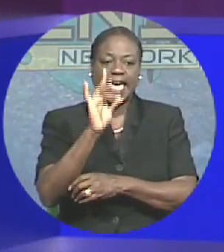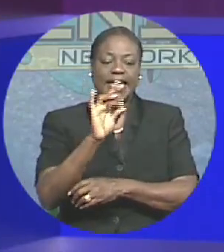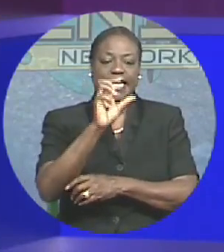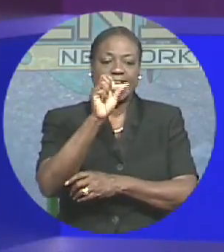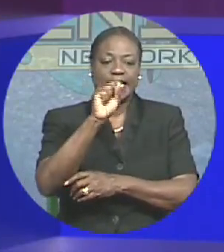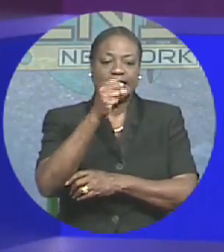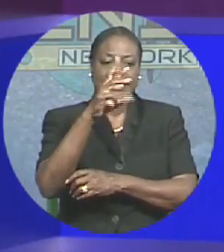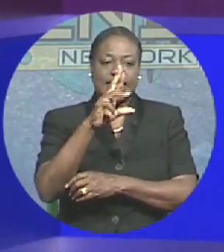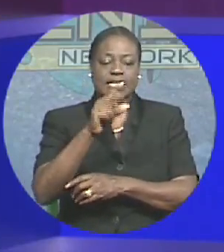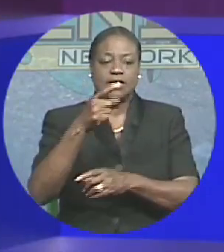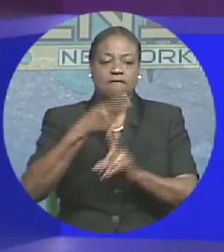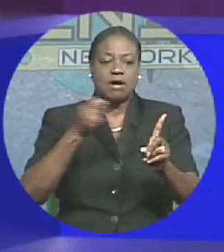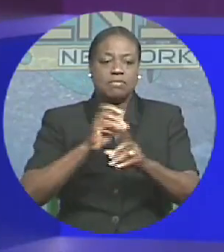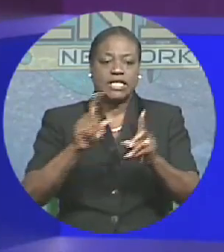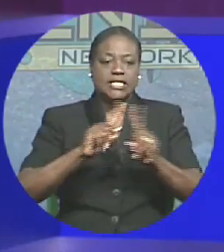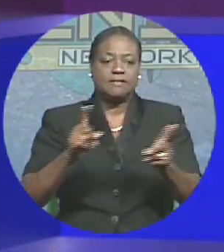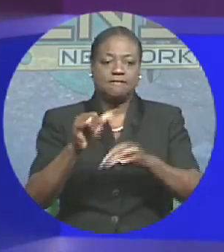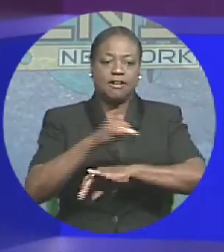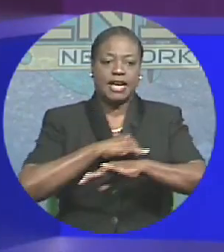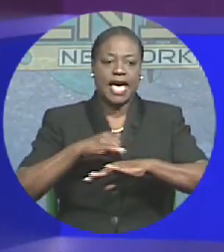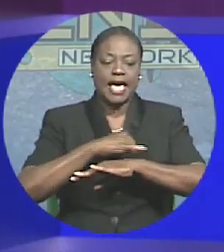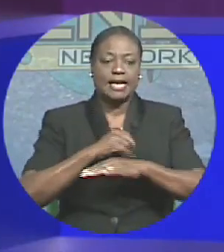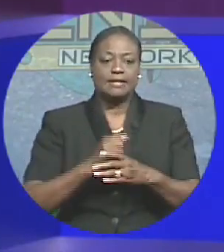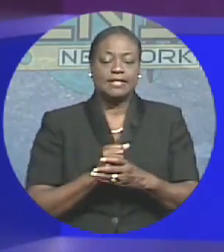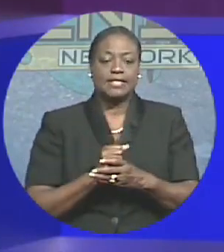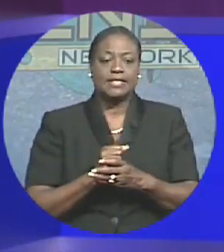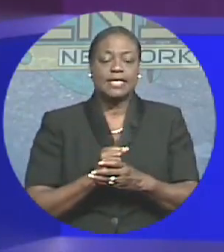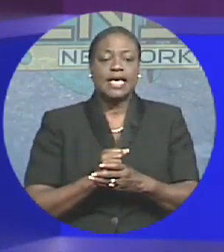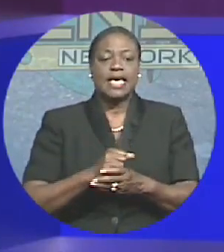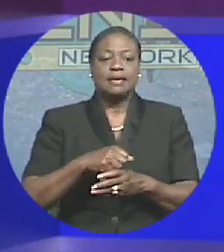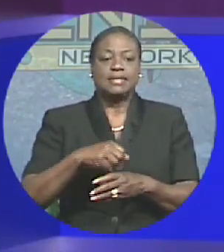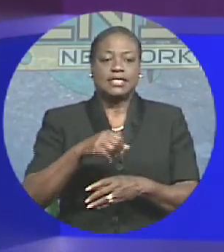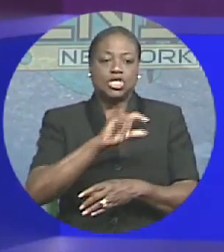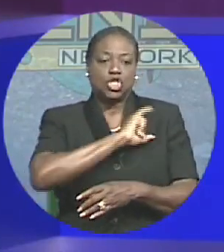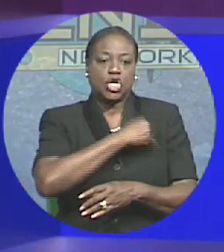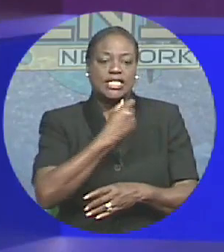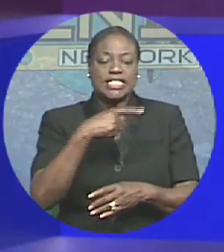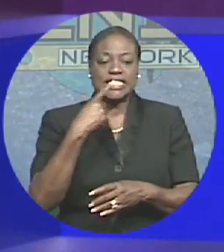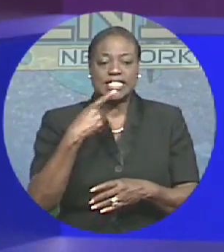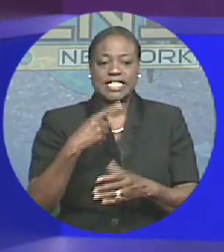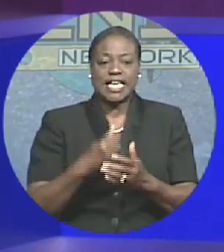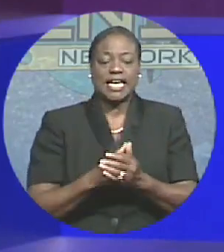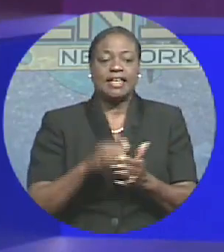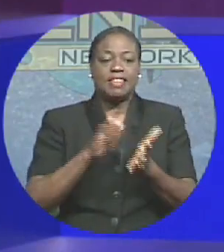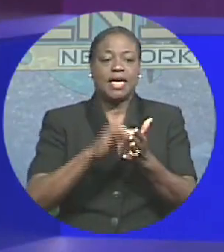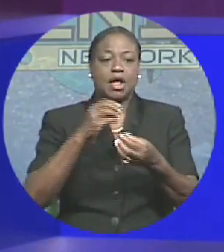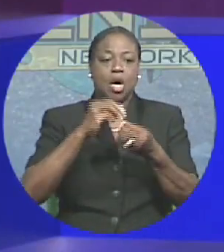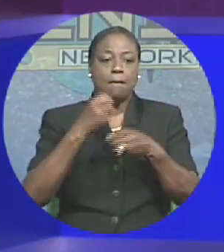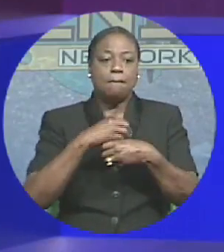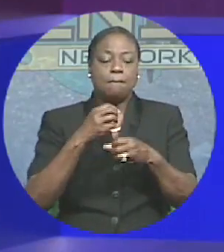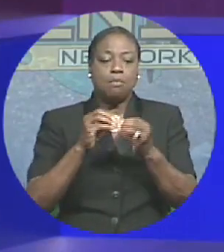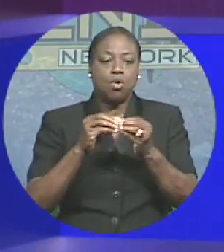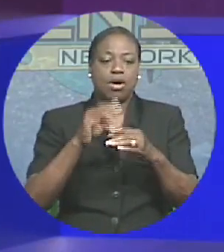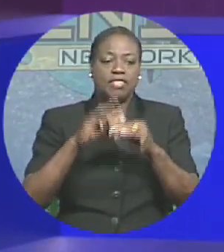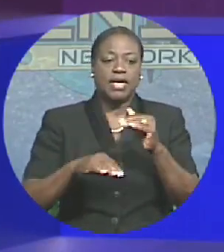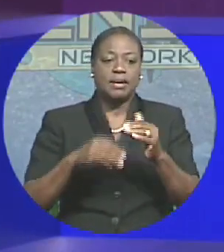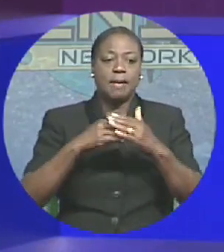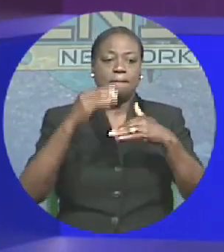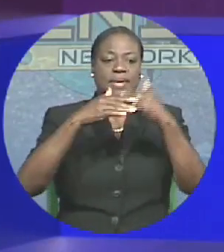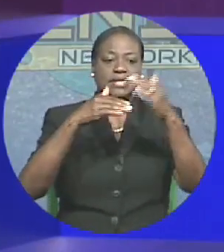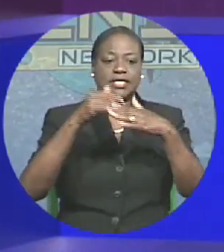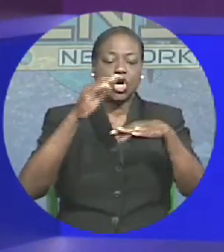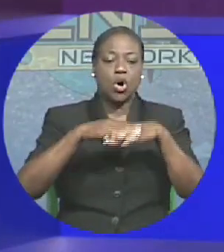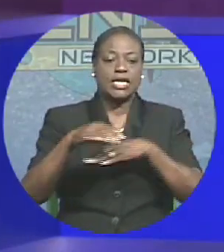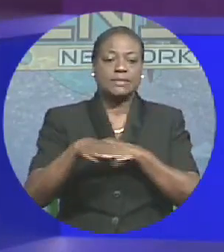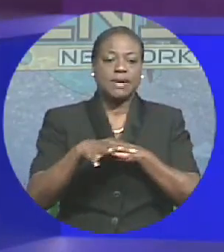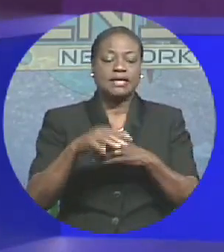Abaco. From its inception, Mr. Johnson says the show has garnered loyal viewership. But more than building on its brand, Mr. Johnson says the company